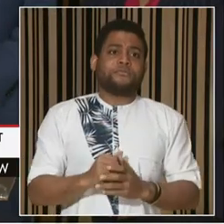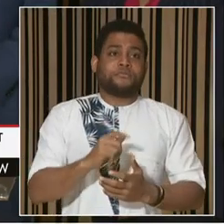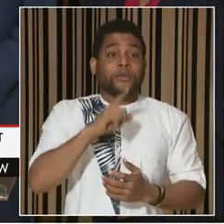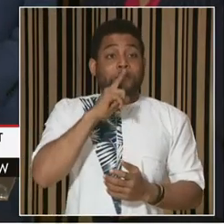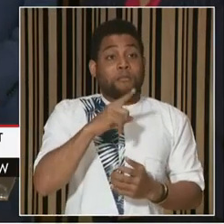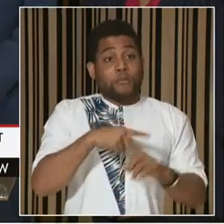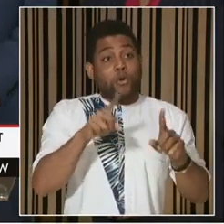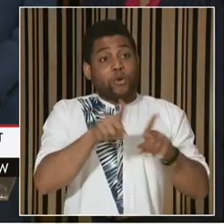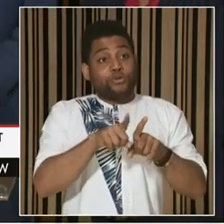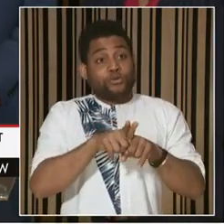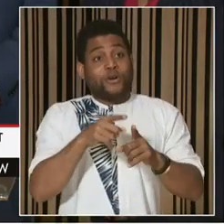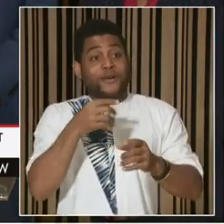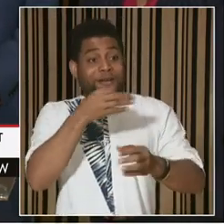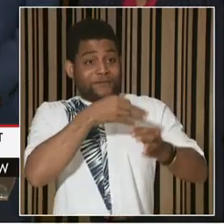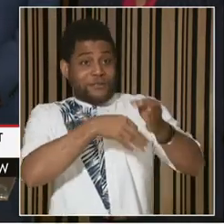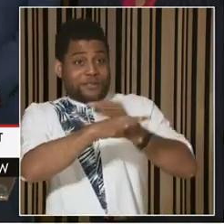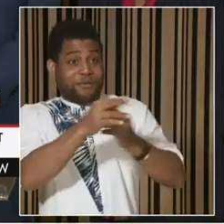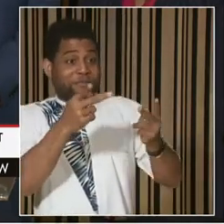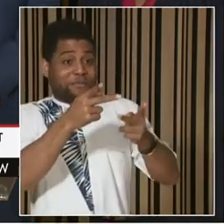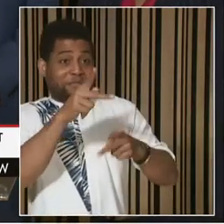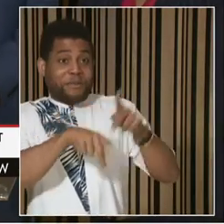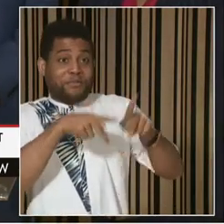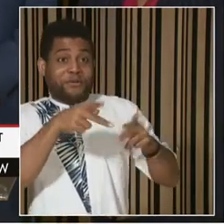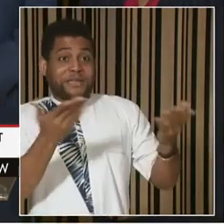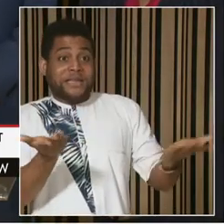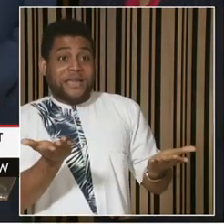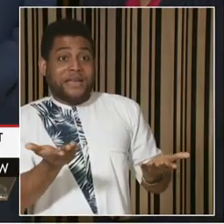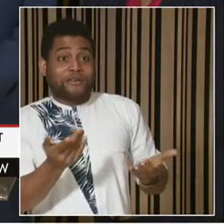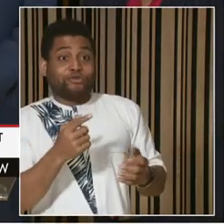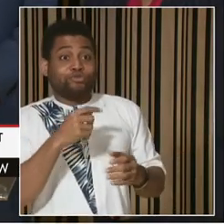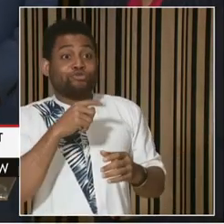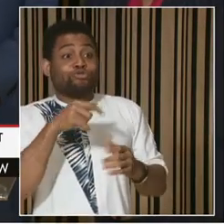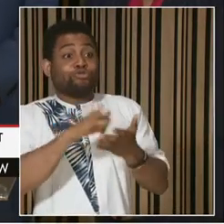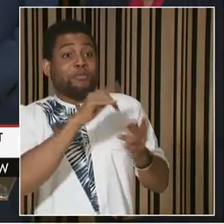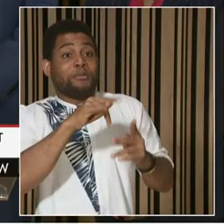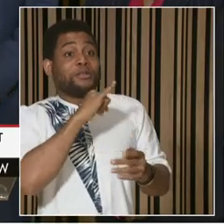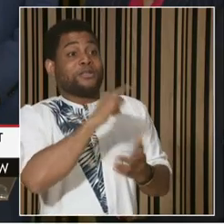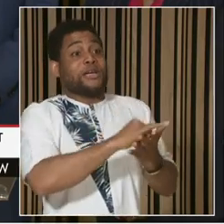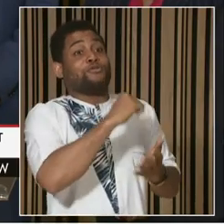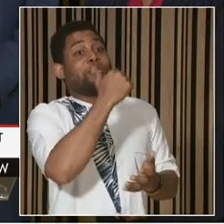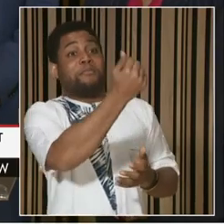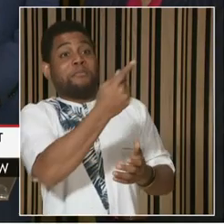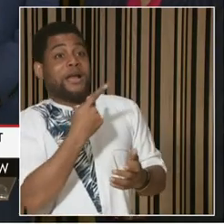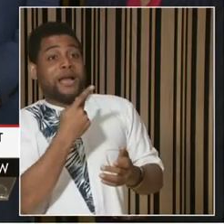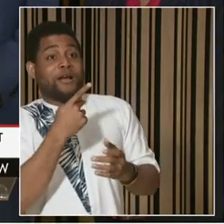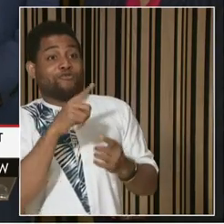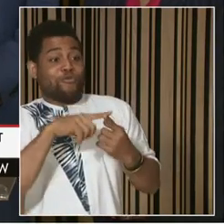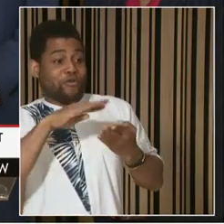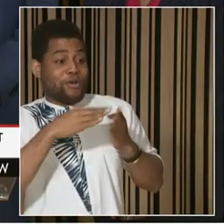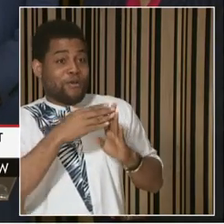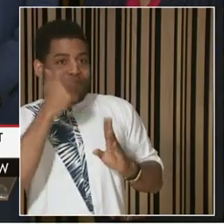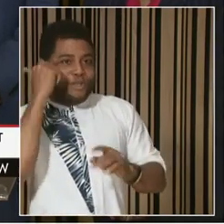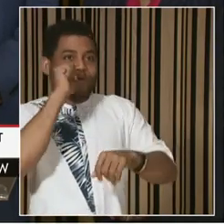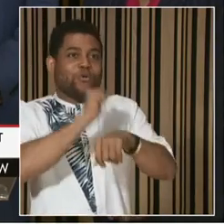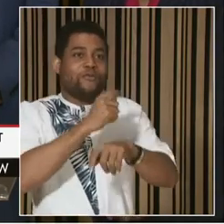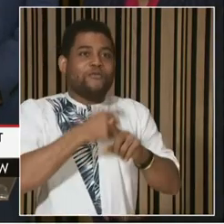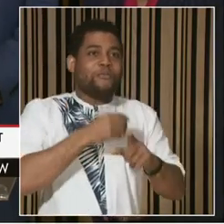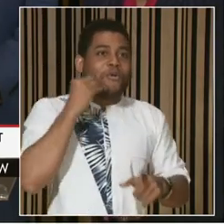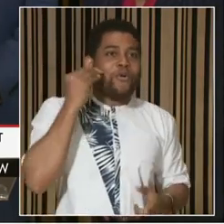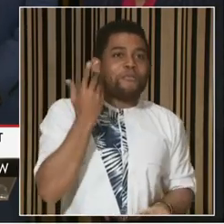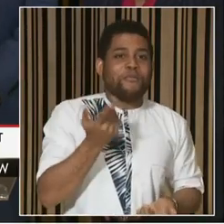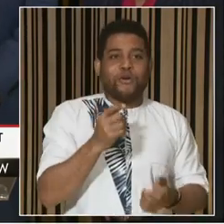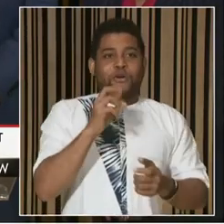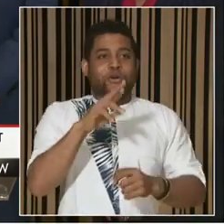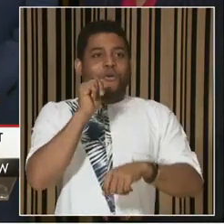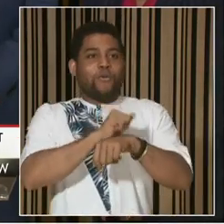people who may not be coming back to the downtown because they're teleworking, or they're teleworking 3 days out of 5 days. And a